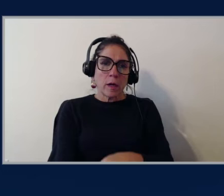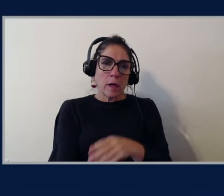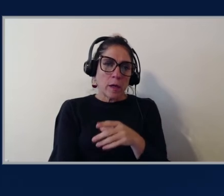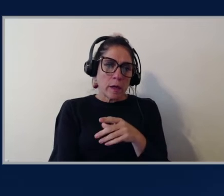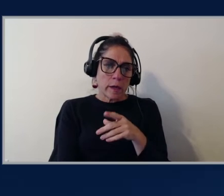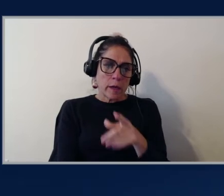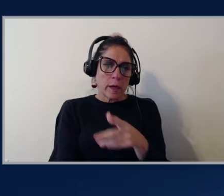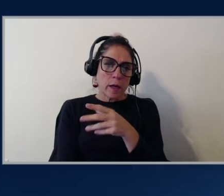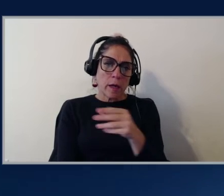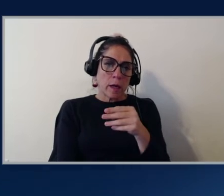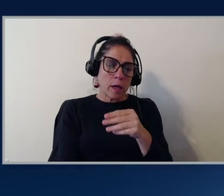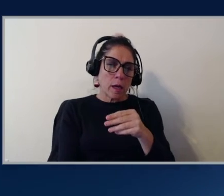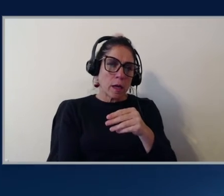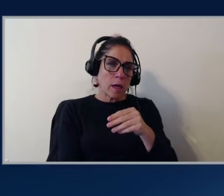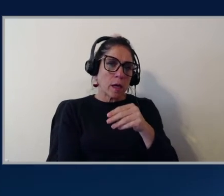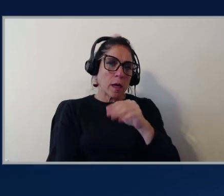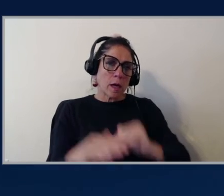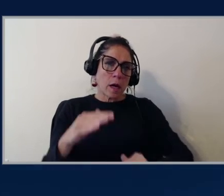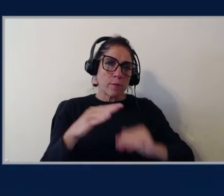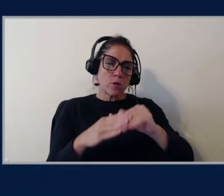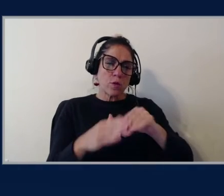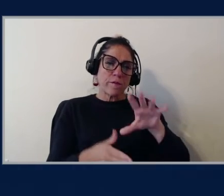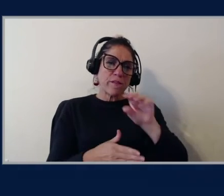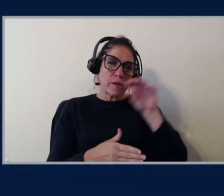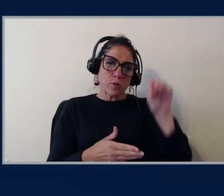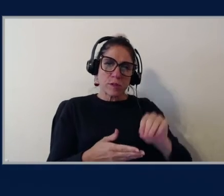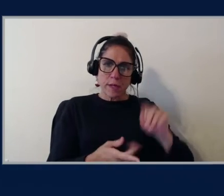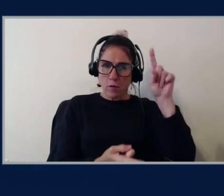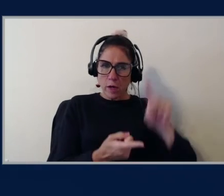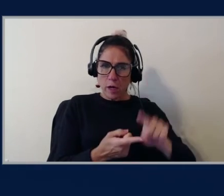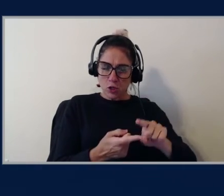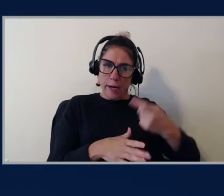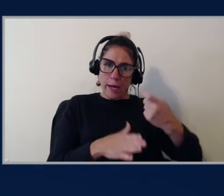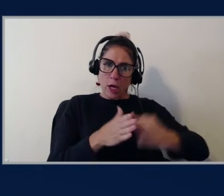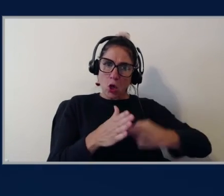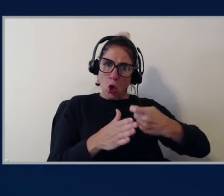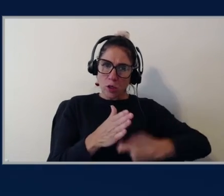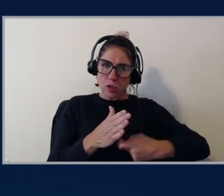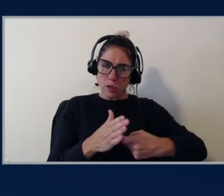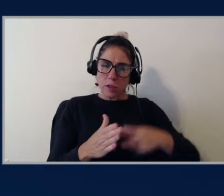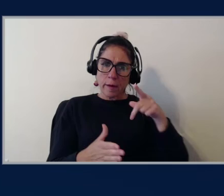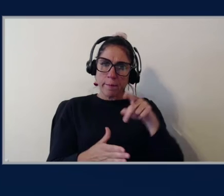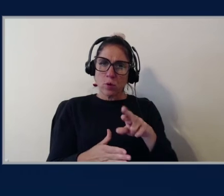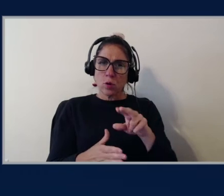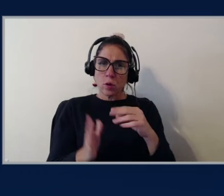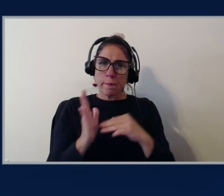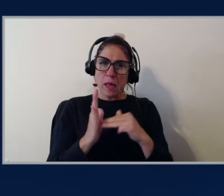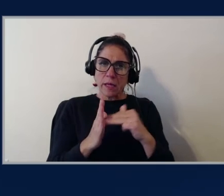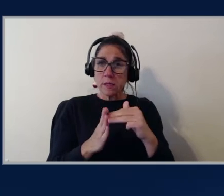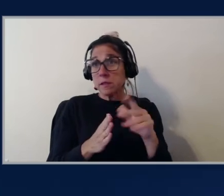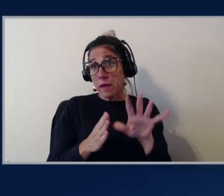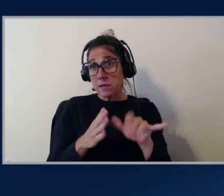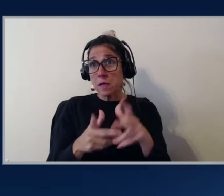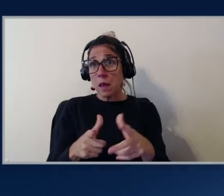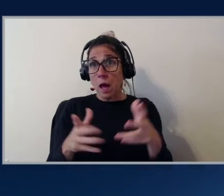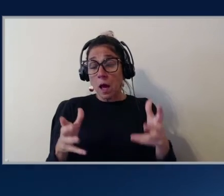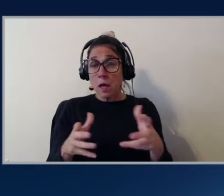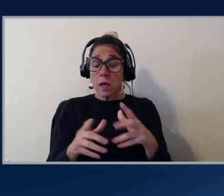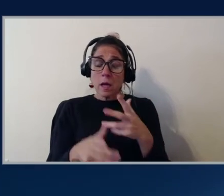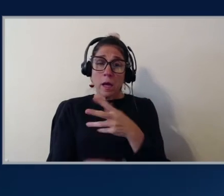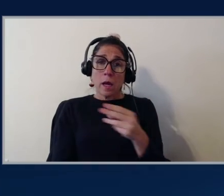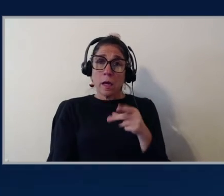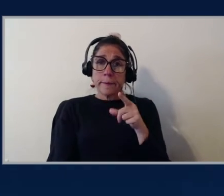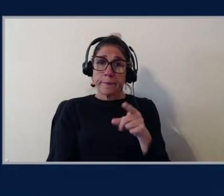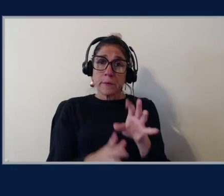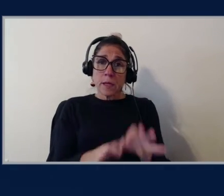and up to 50% reduction in cost per million tokens, which is significant. Yeah. And this is the